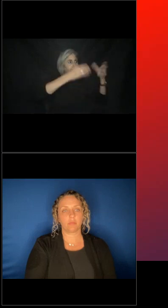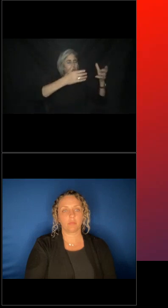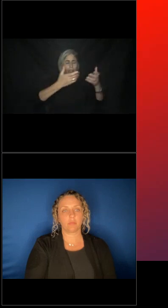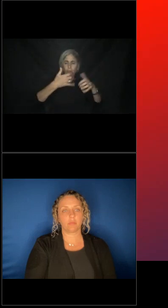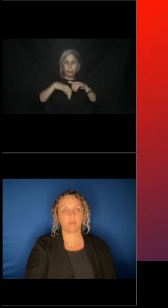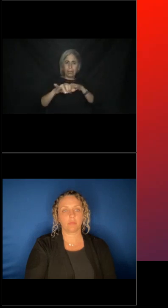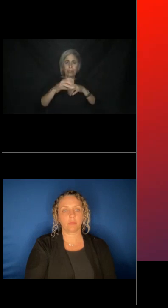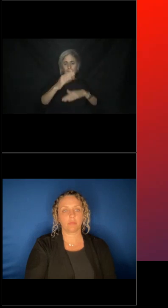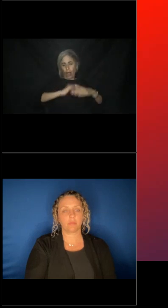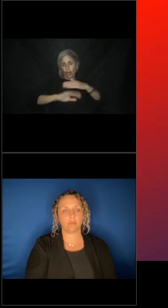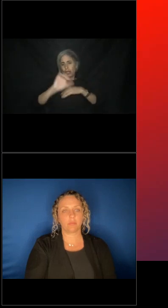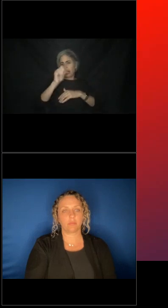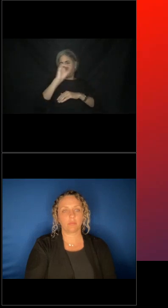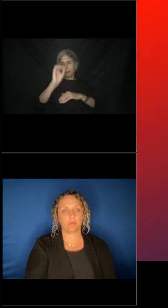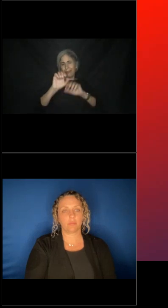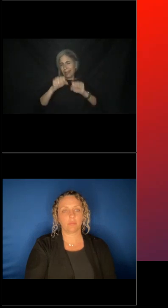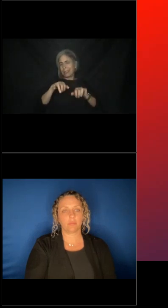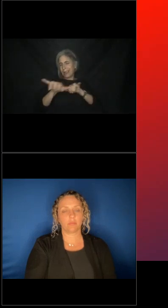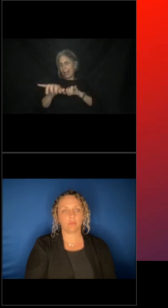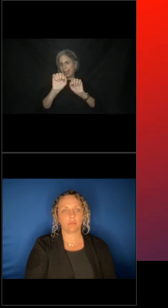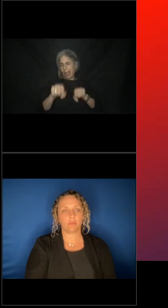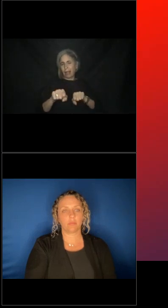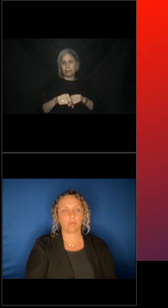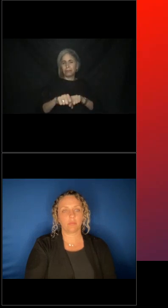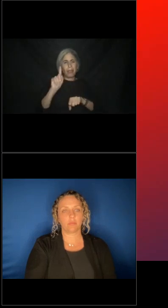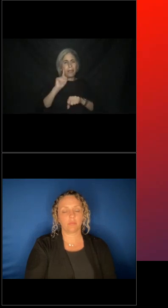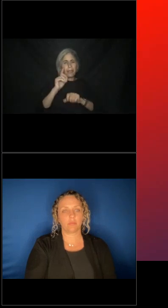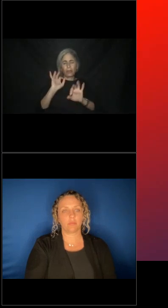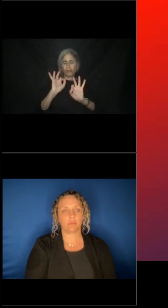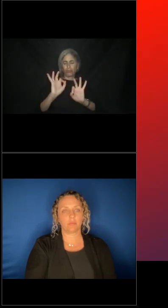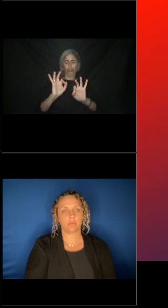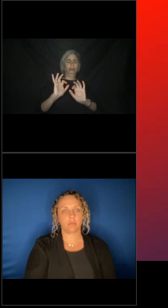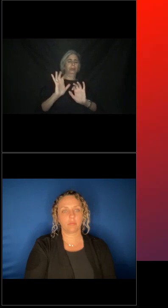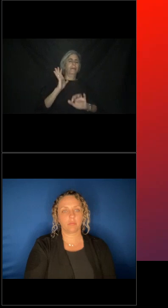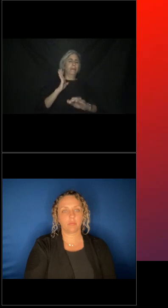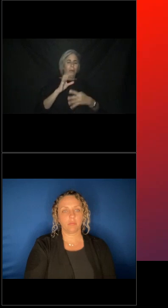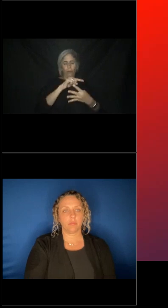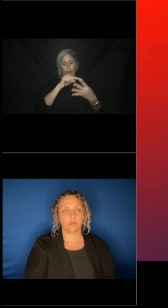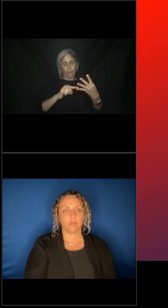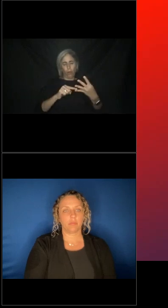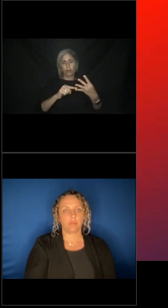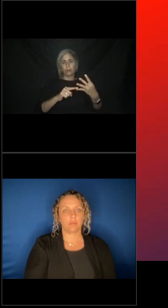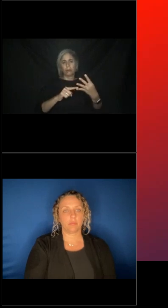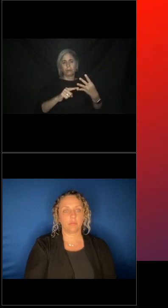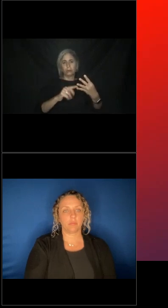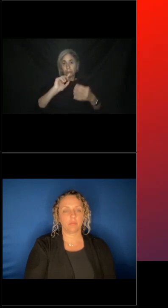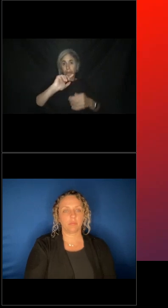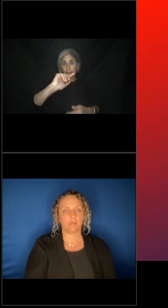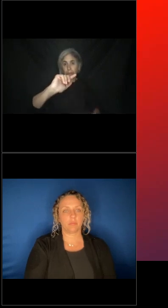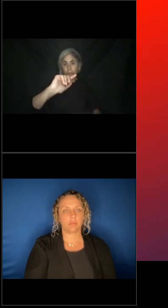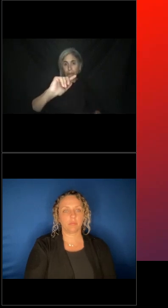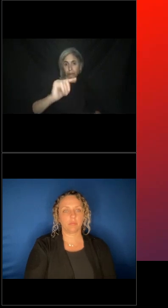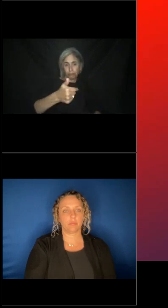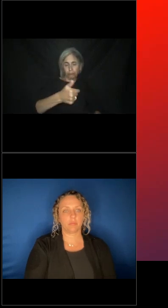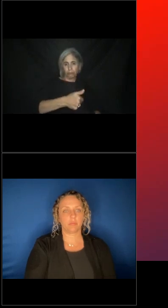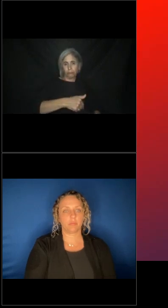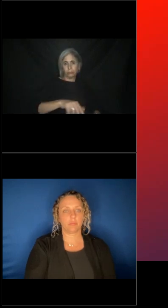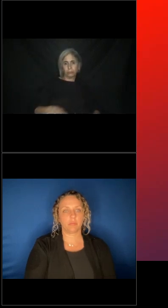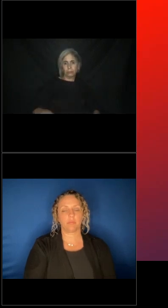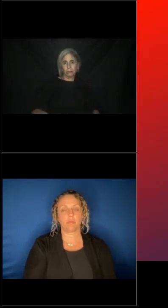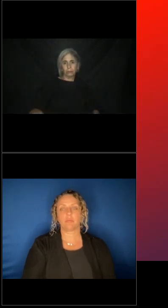well under that 10% threshold. So I think we're good in all 4 of the alternatives. Certainly,